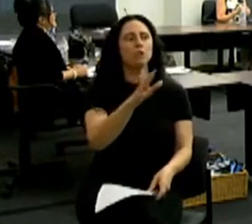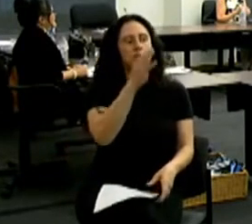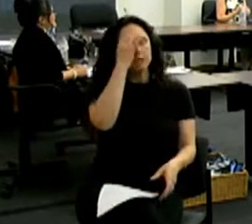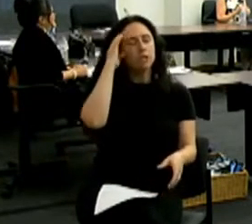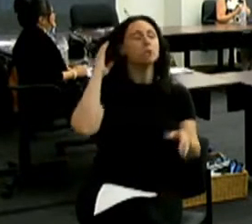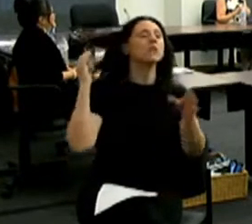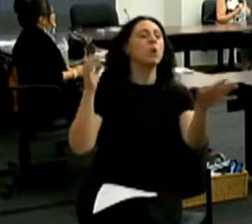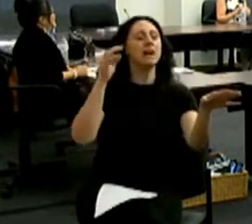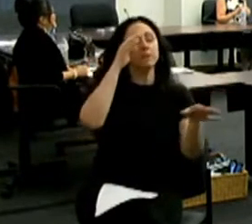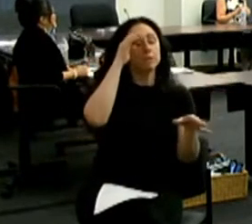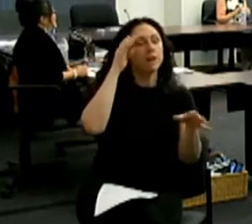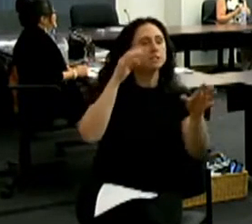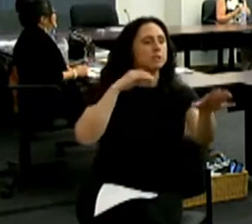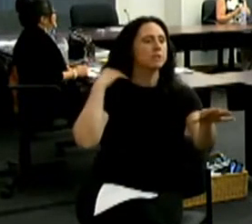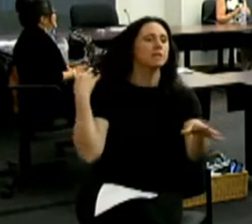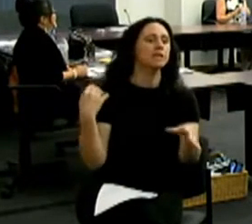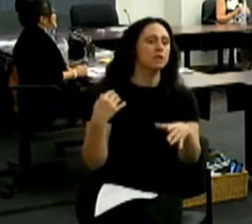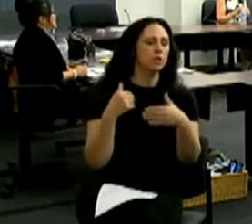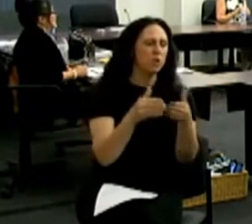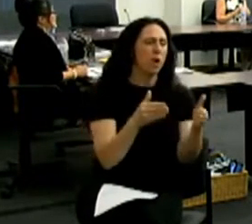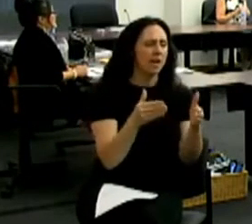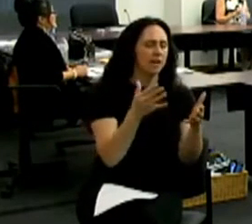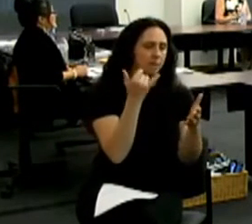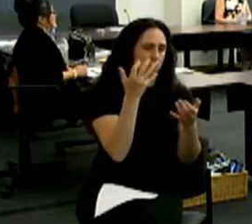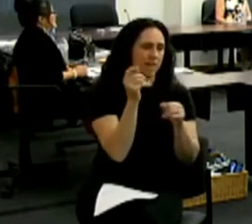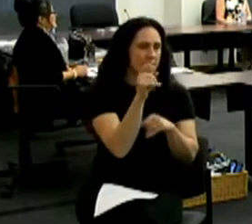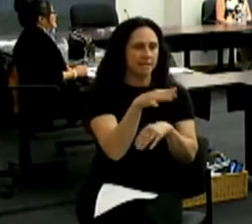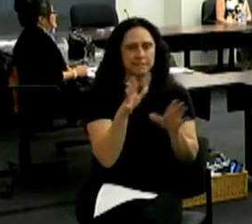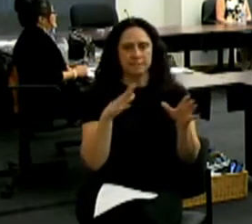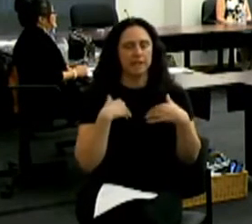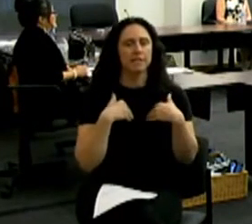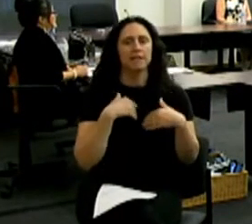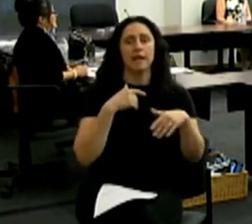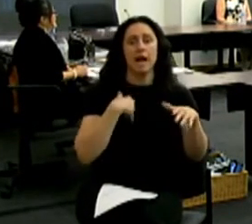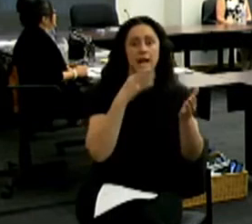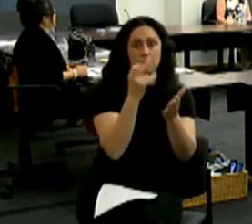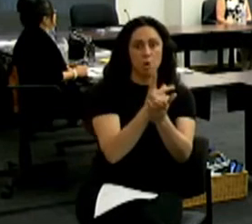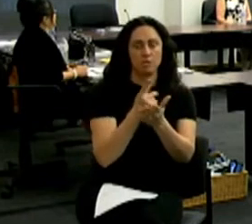Motion in a second. roll call. Who seconded?